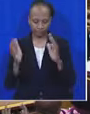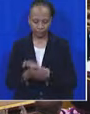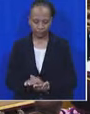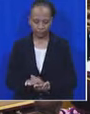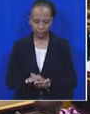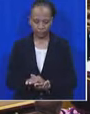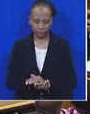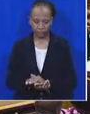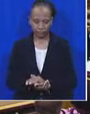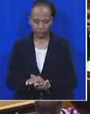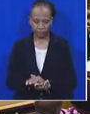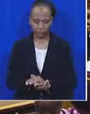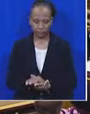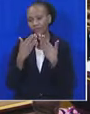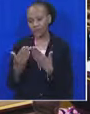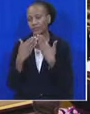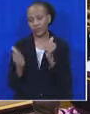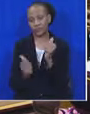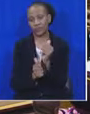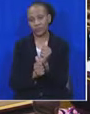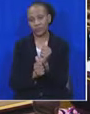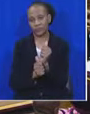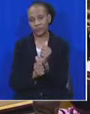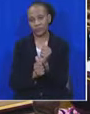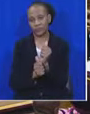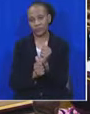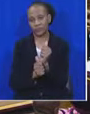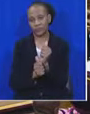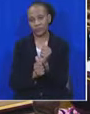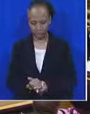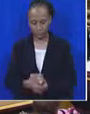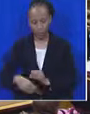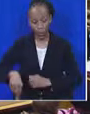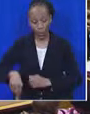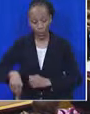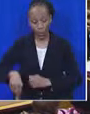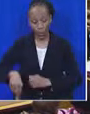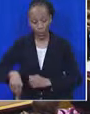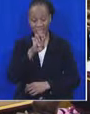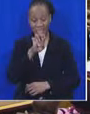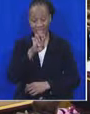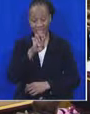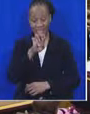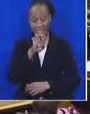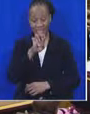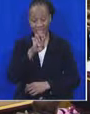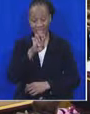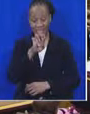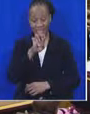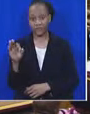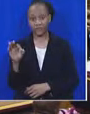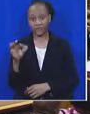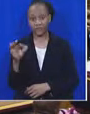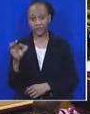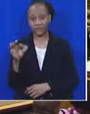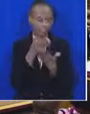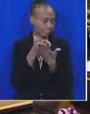Thank you very much, Deputy Speaker. We stand here as the economic freedom fighters to